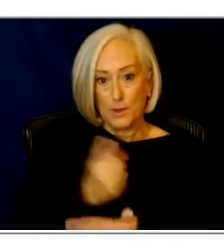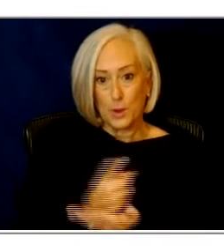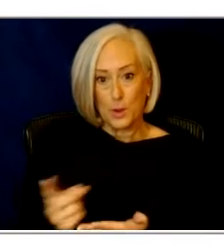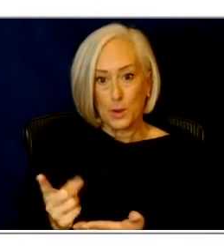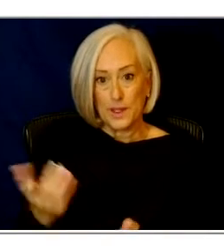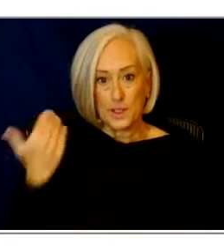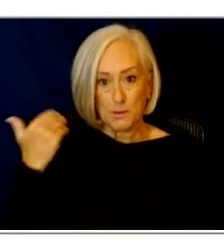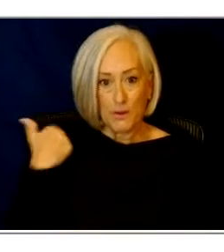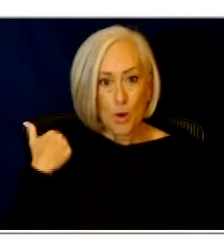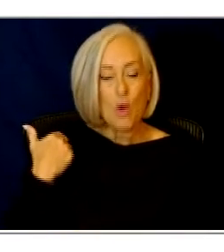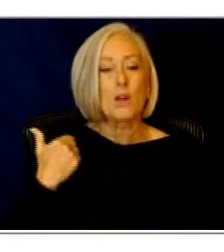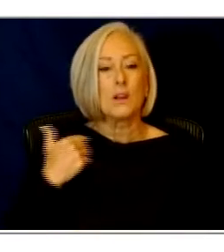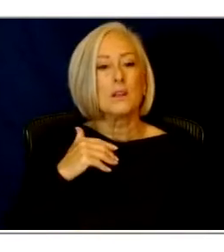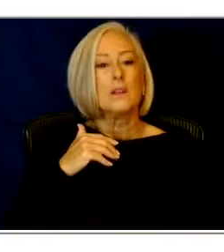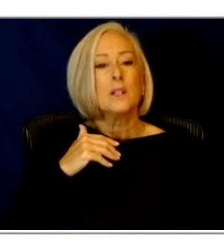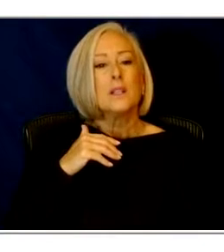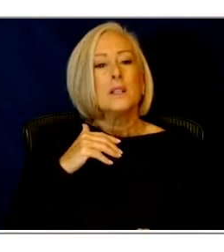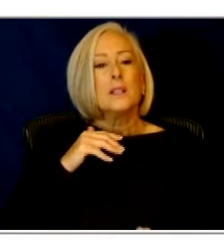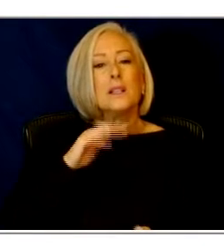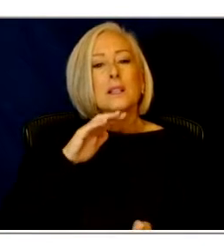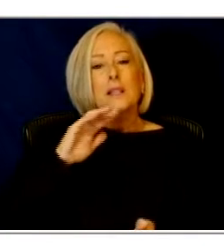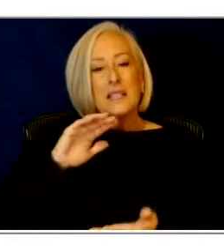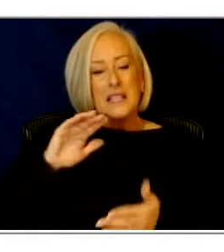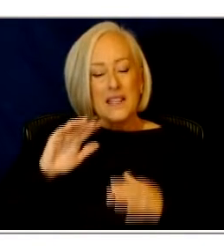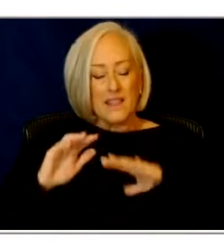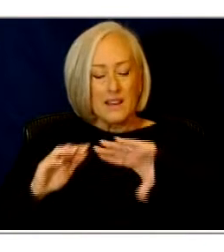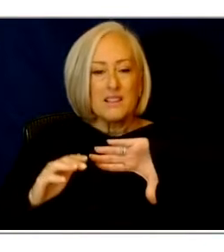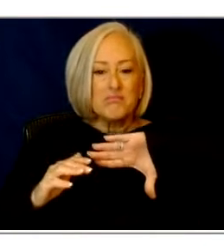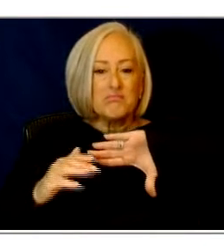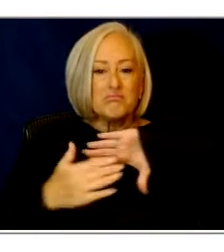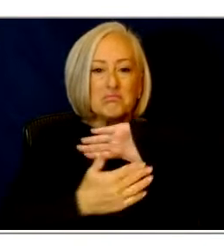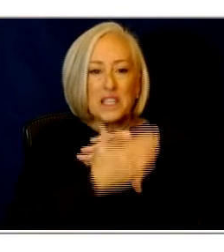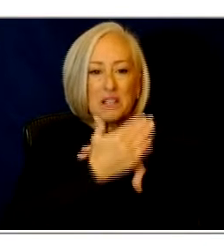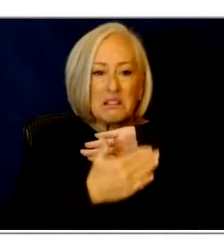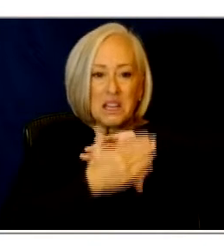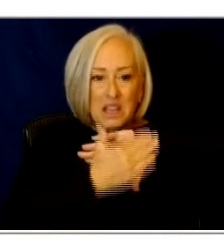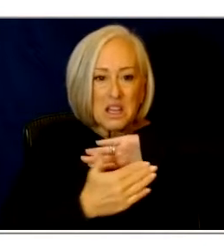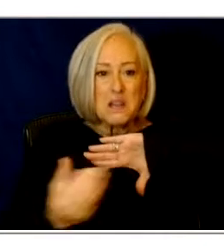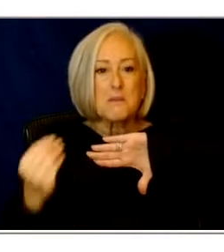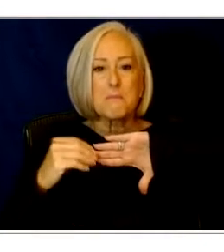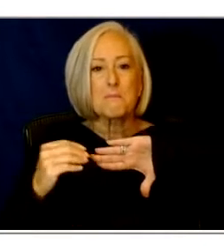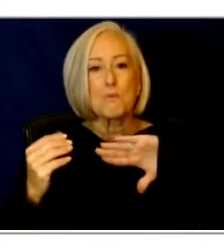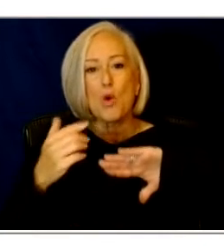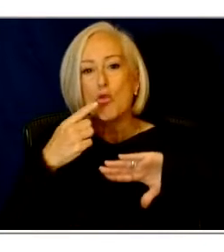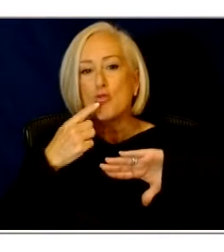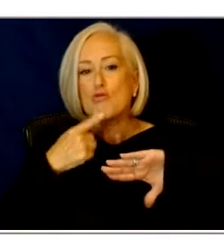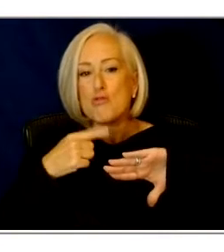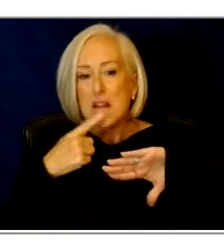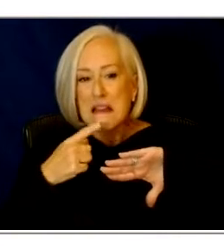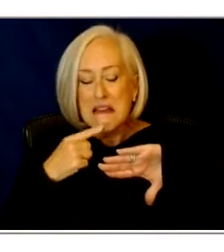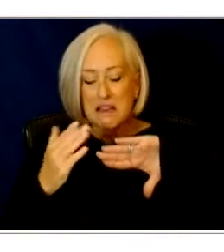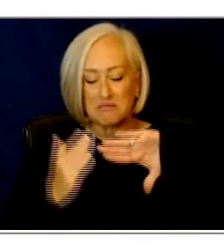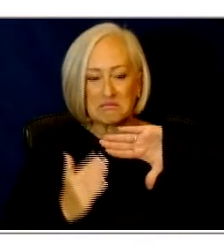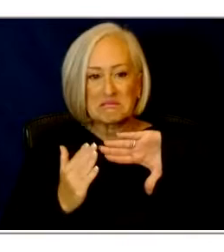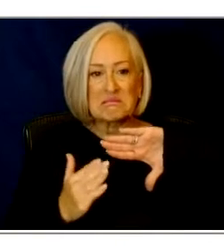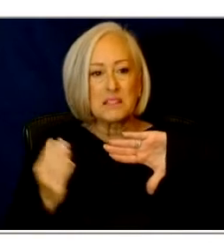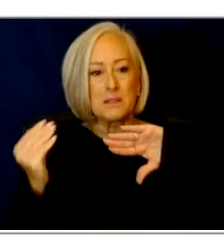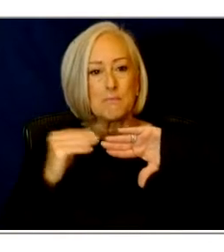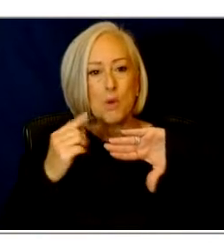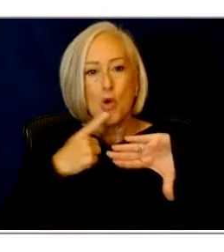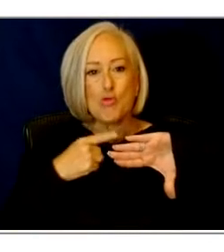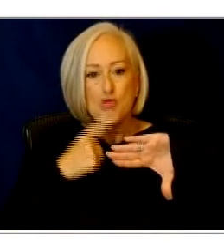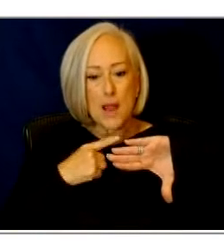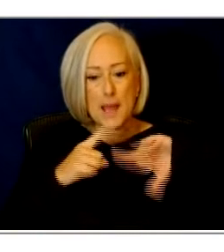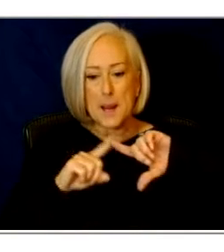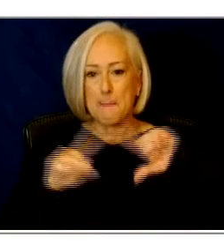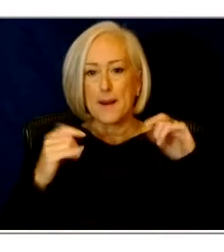the mid-Atlantic, northeast seaboard, and also somewhat out in the west. But really, the map's just gotten quieter